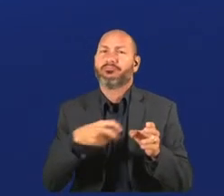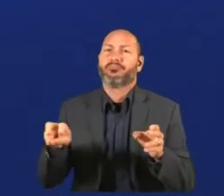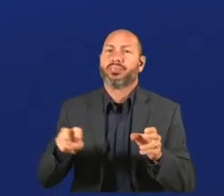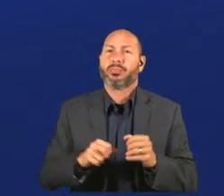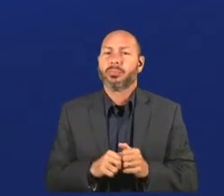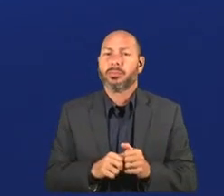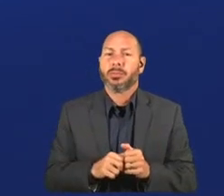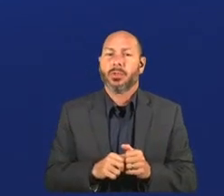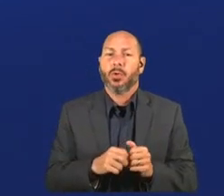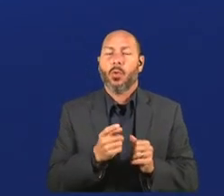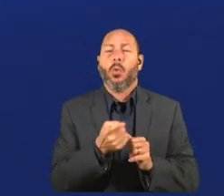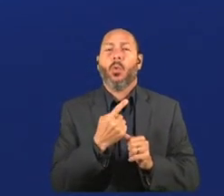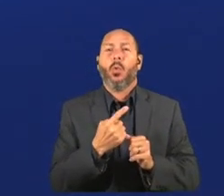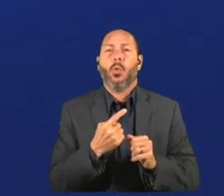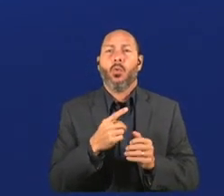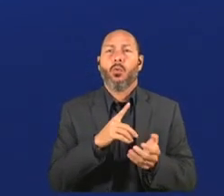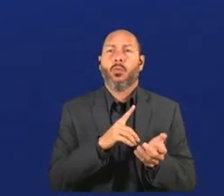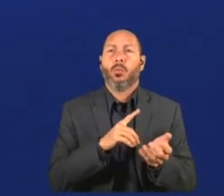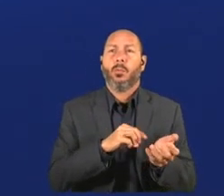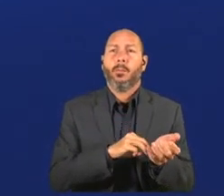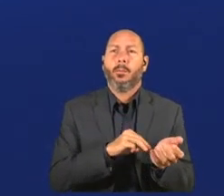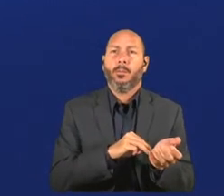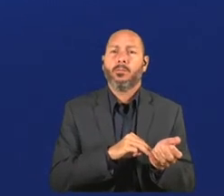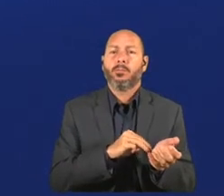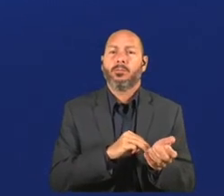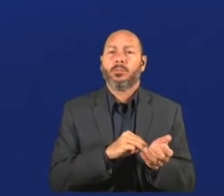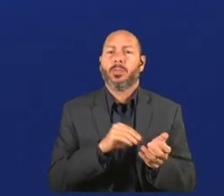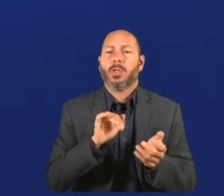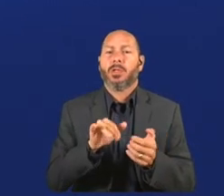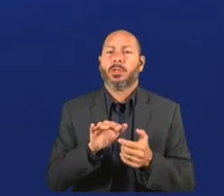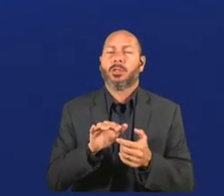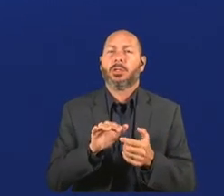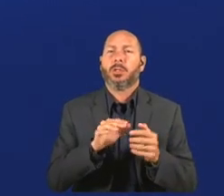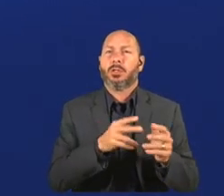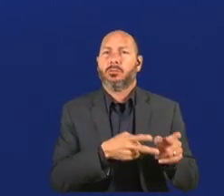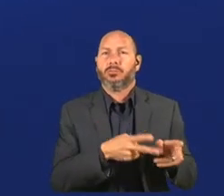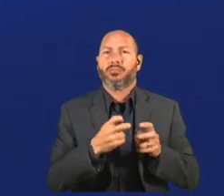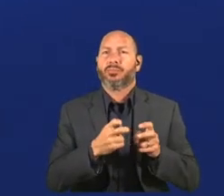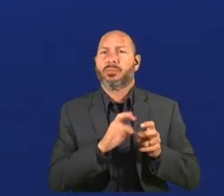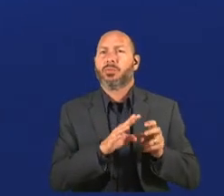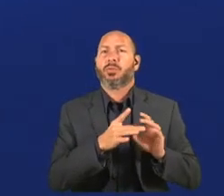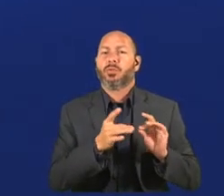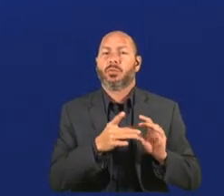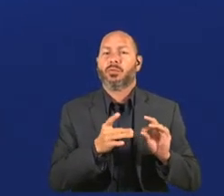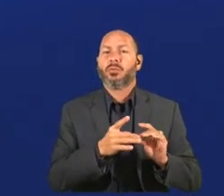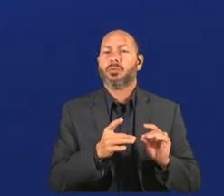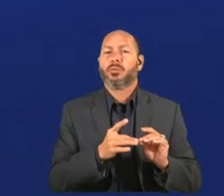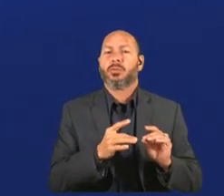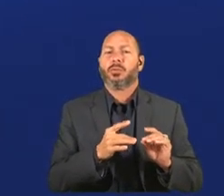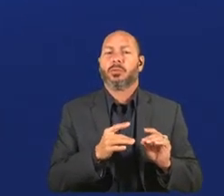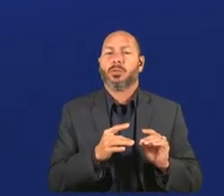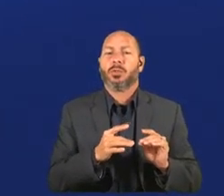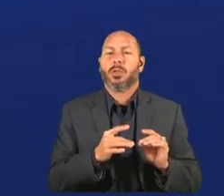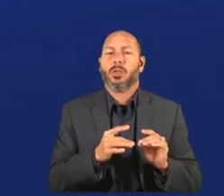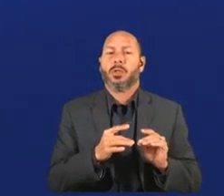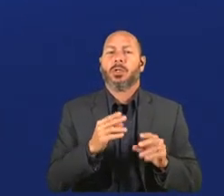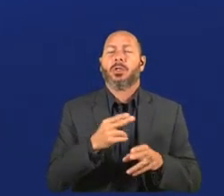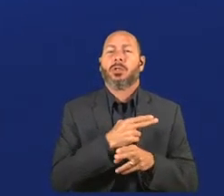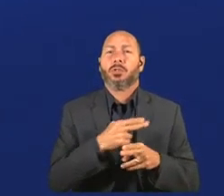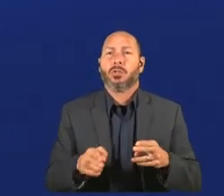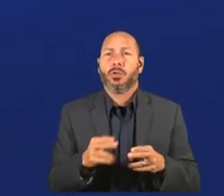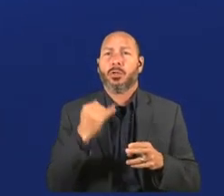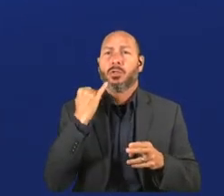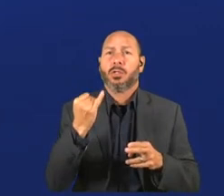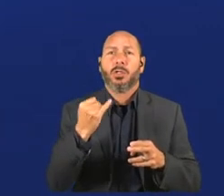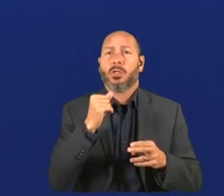physician illustrates extremely well what the problem is and why it's compounded. In short, if we do not